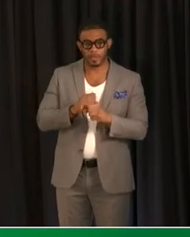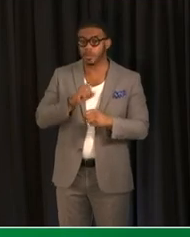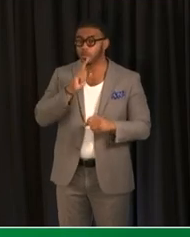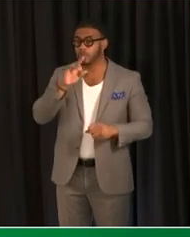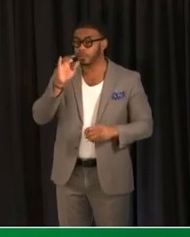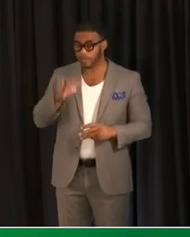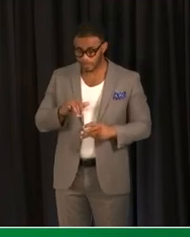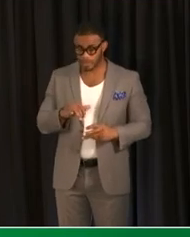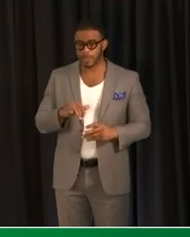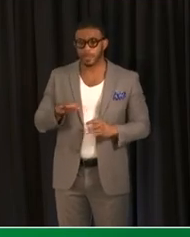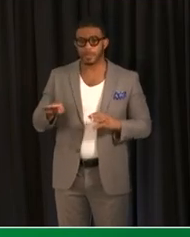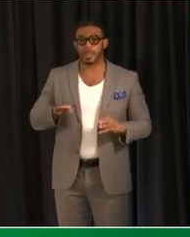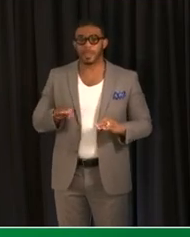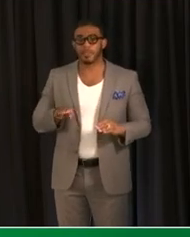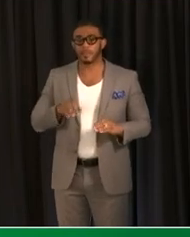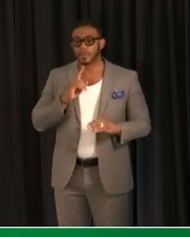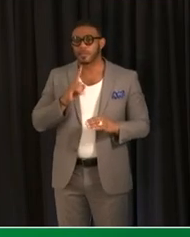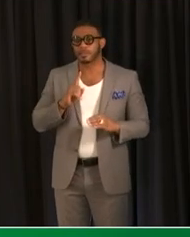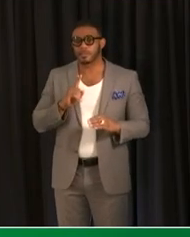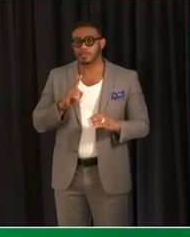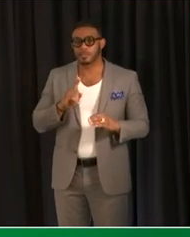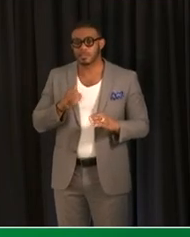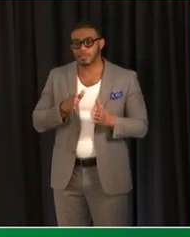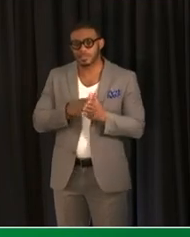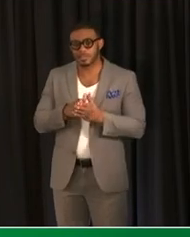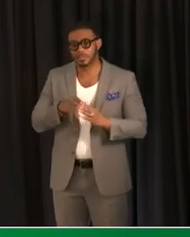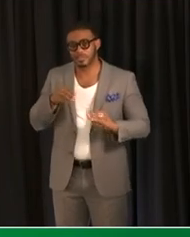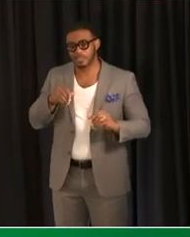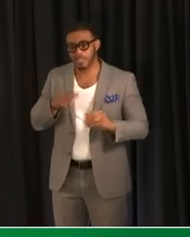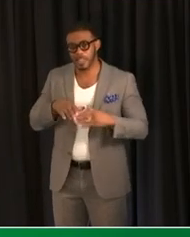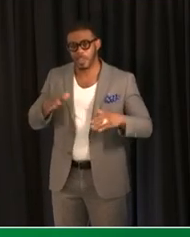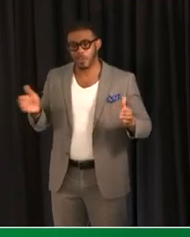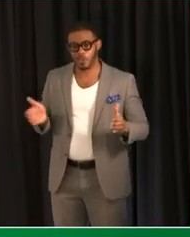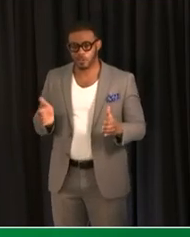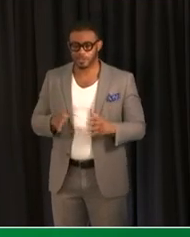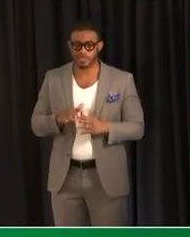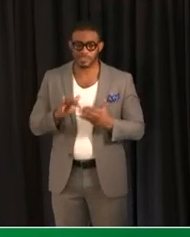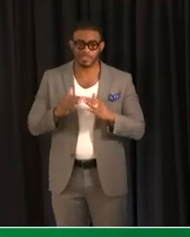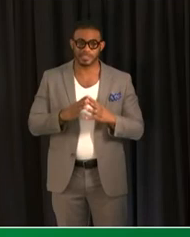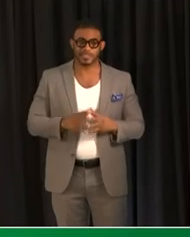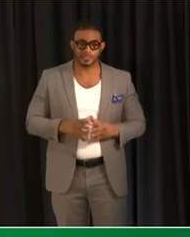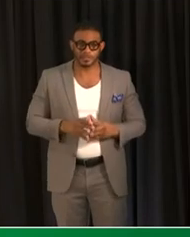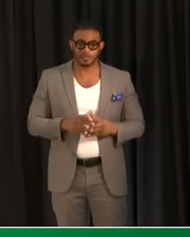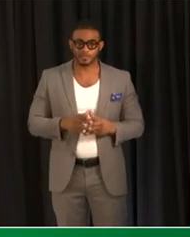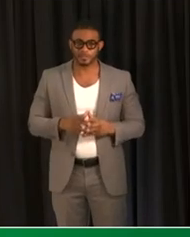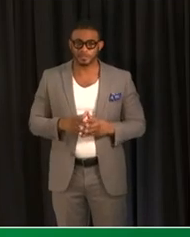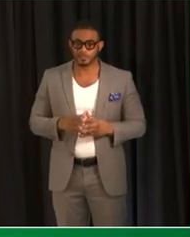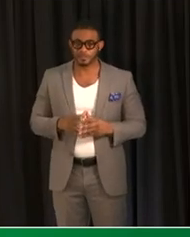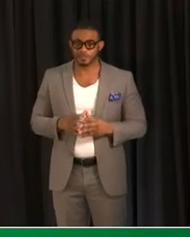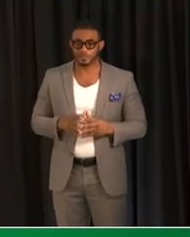of years to make sure that that behavior is incentivized and encouraged in the city.